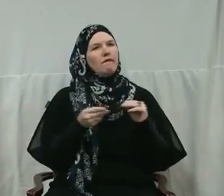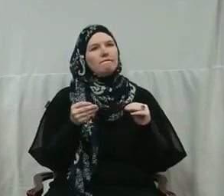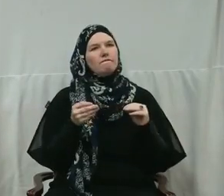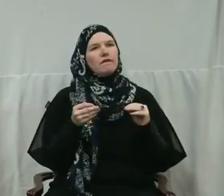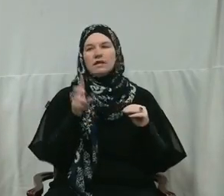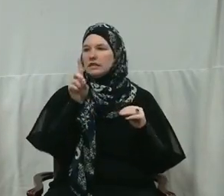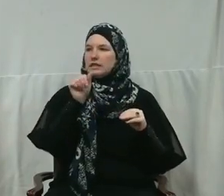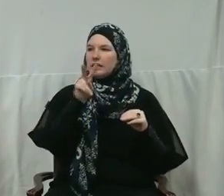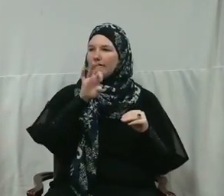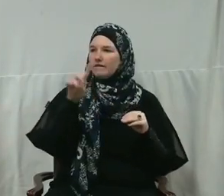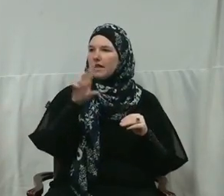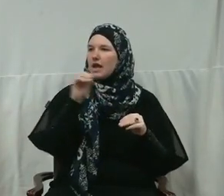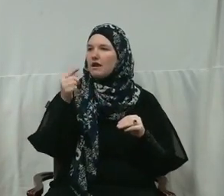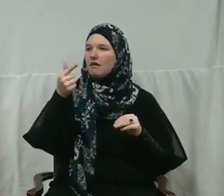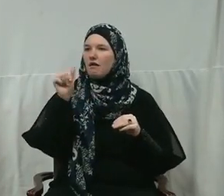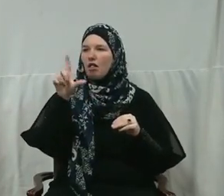David and Goliath.